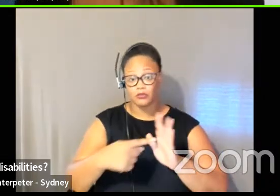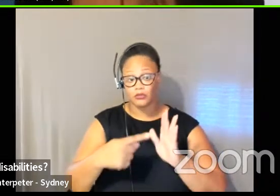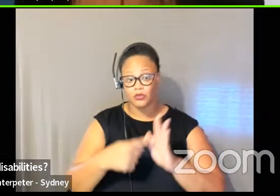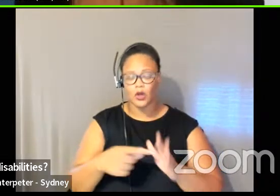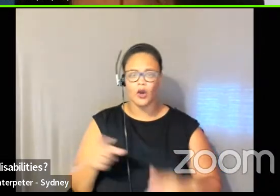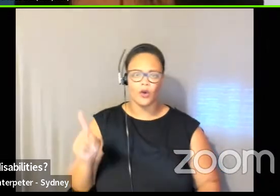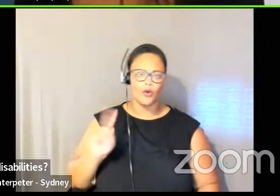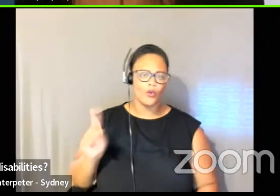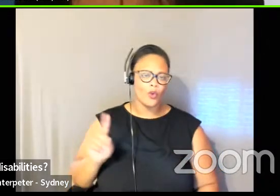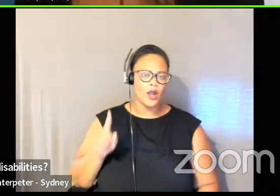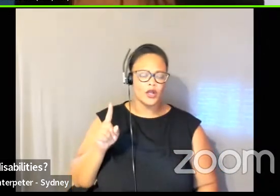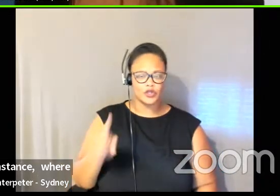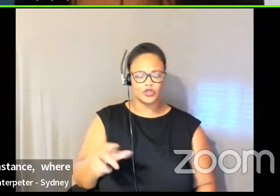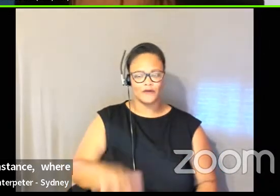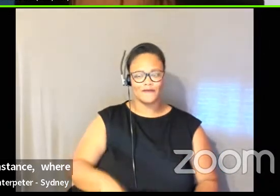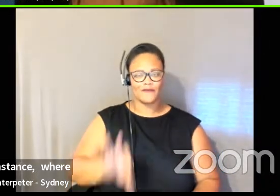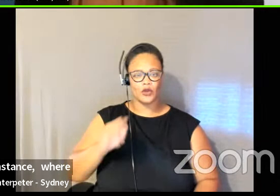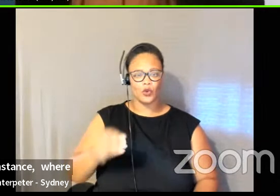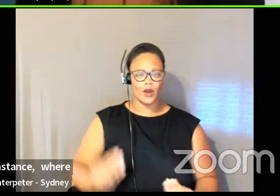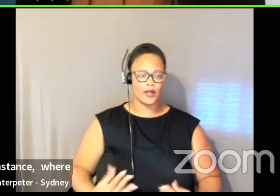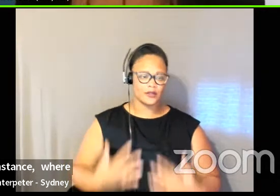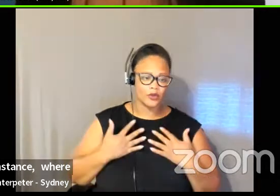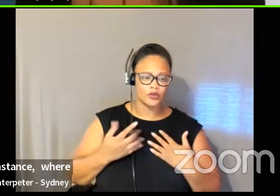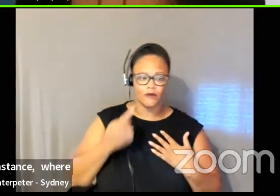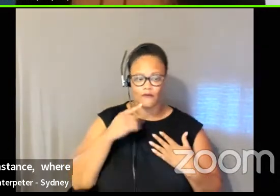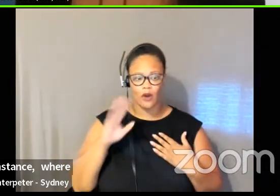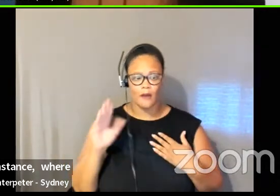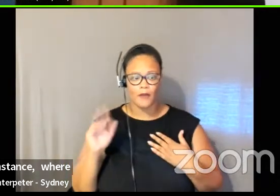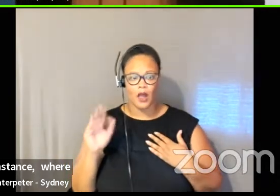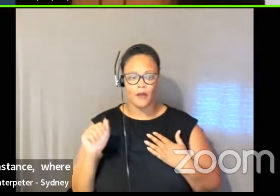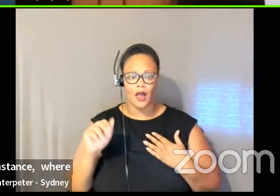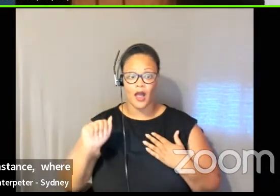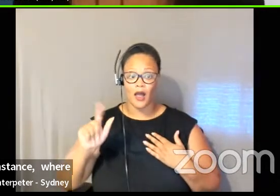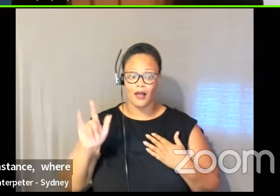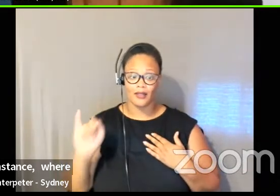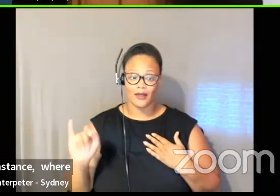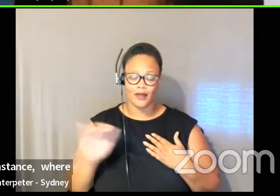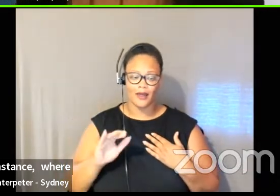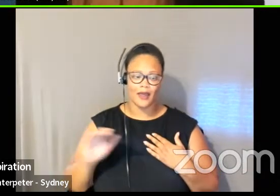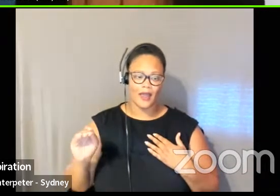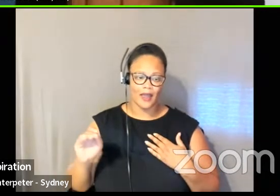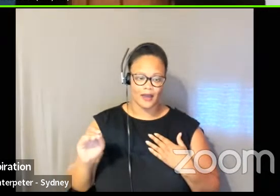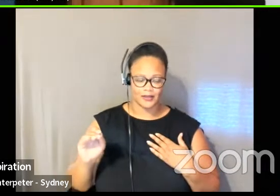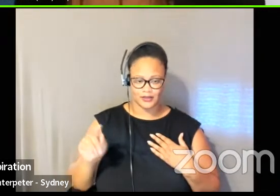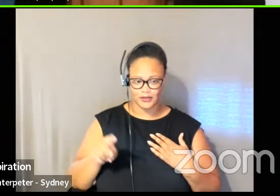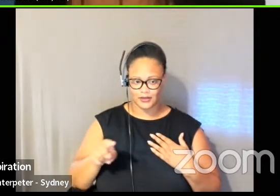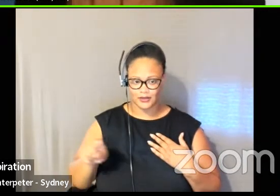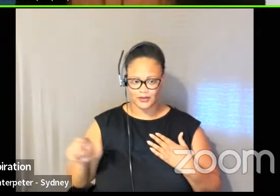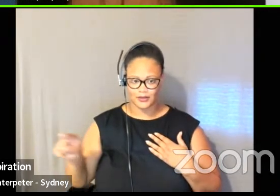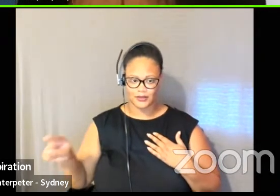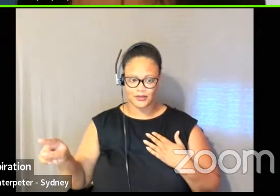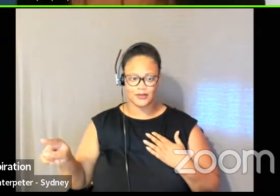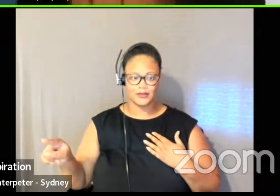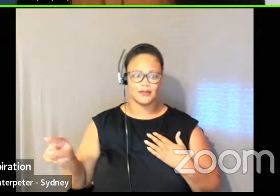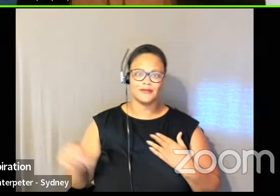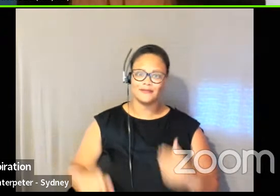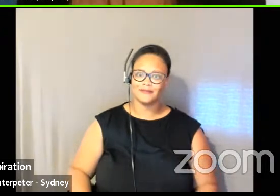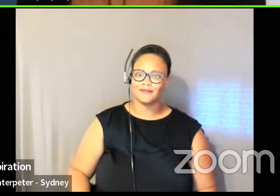did you draw inspiration for Baba Ali and the Clockwork Djinn, a steampunk fairy